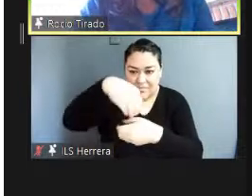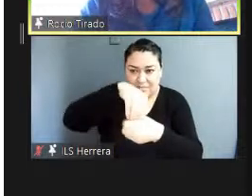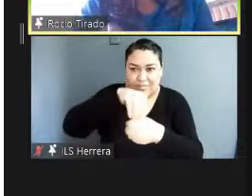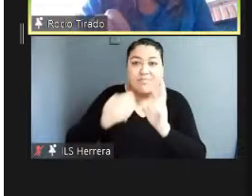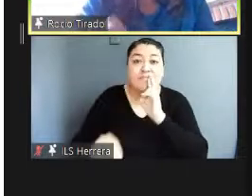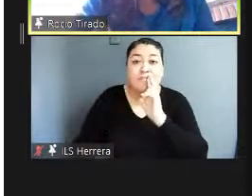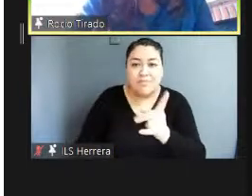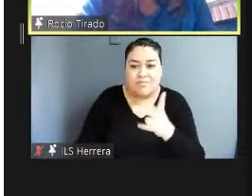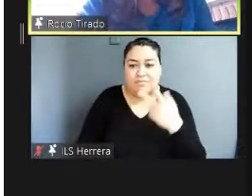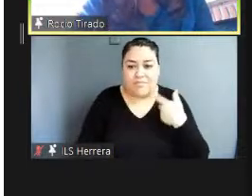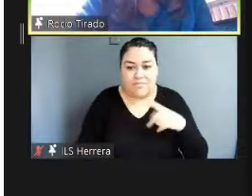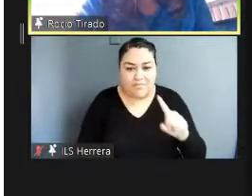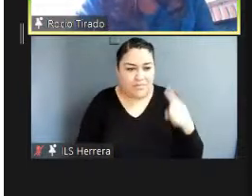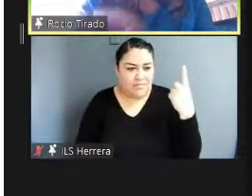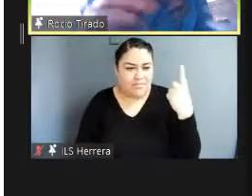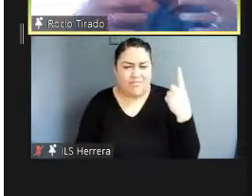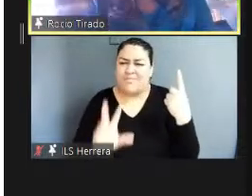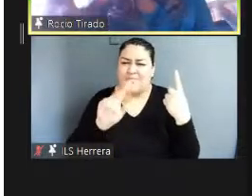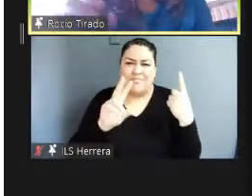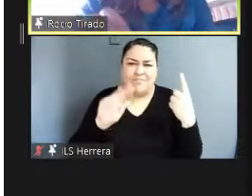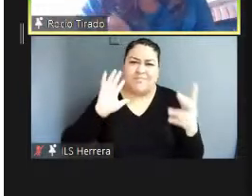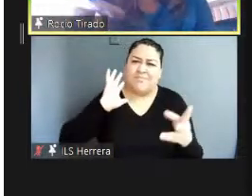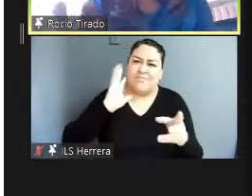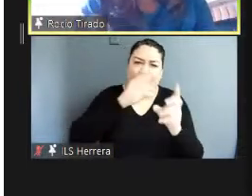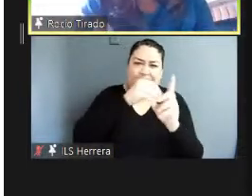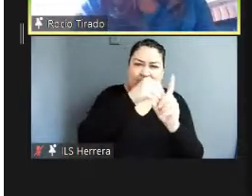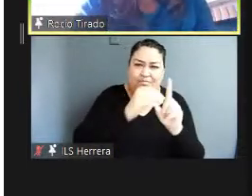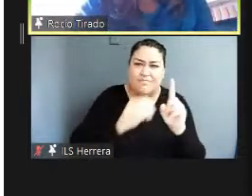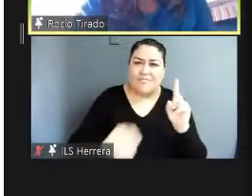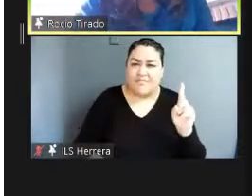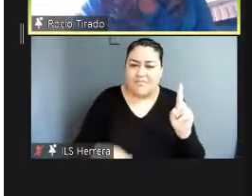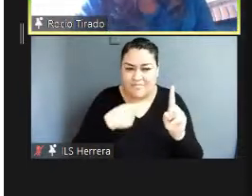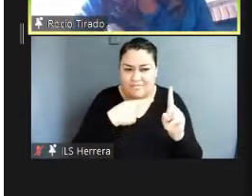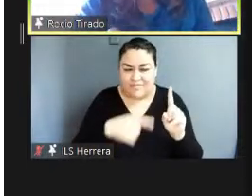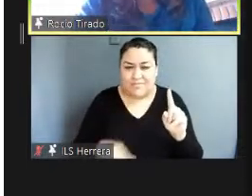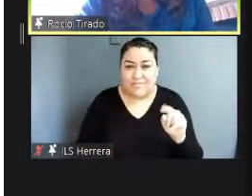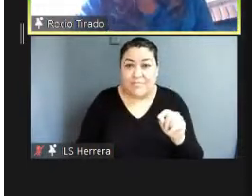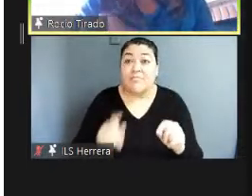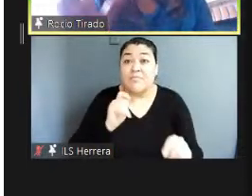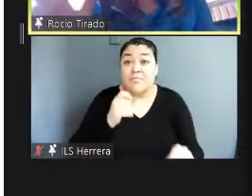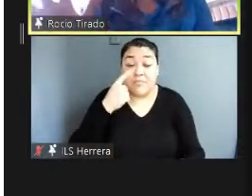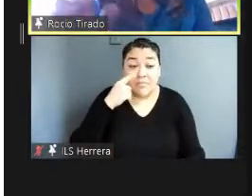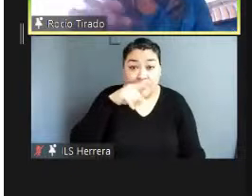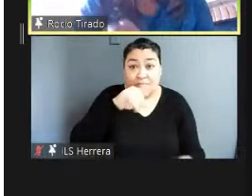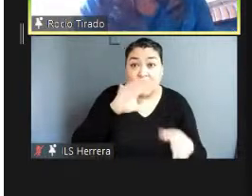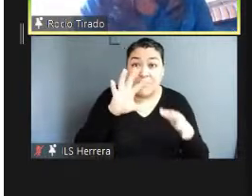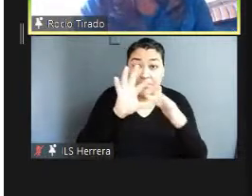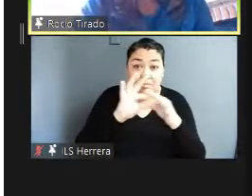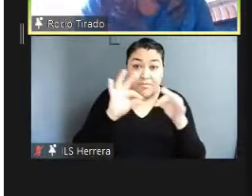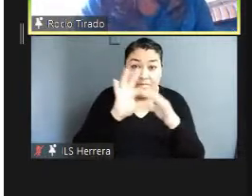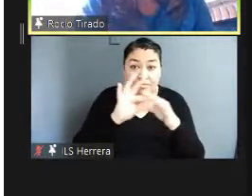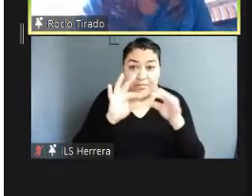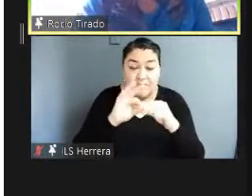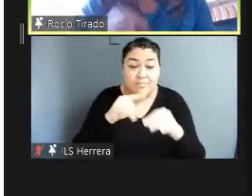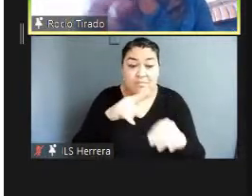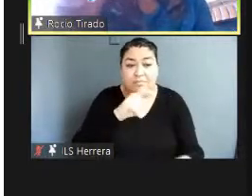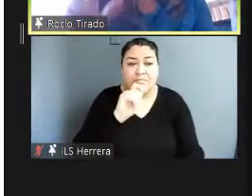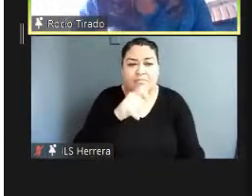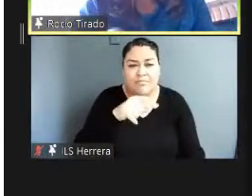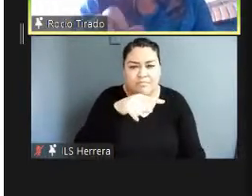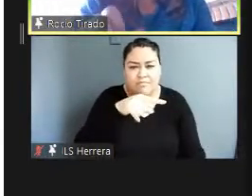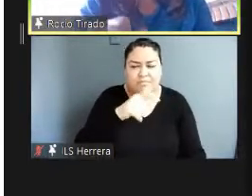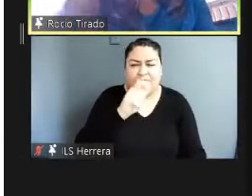integrate all of these areas of knowledge a long time. Something that I like very much about